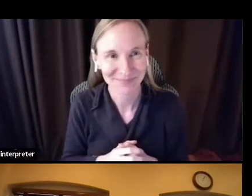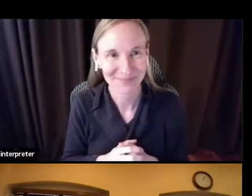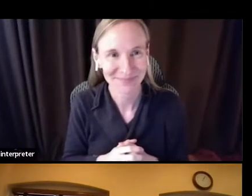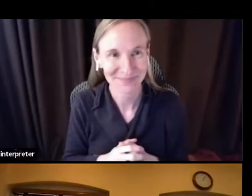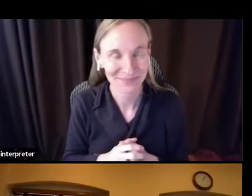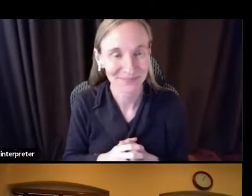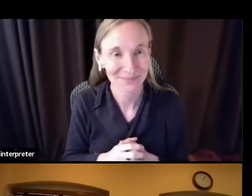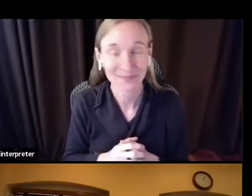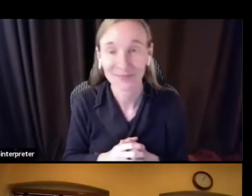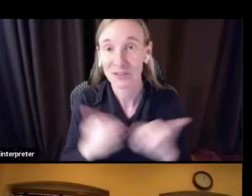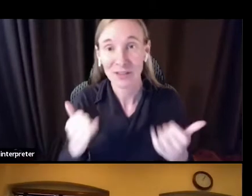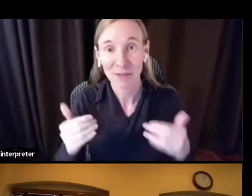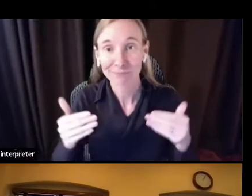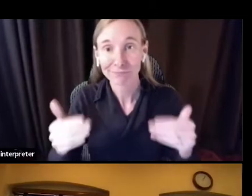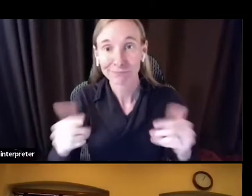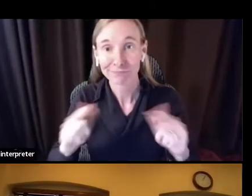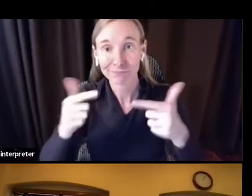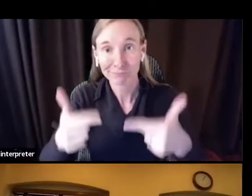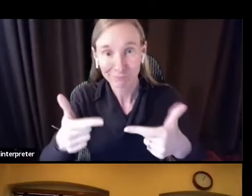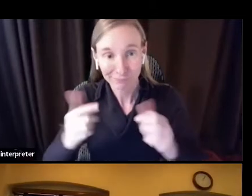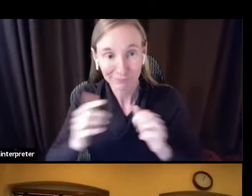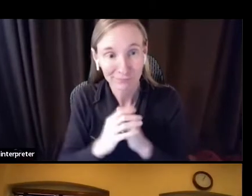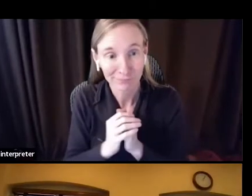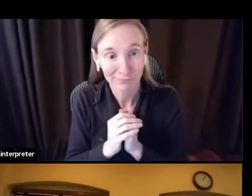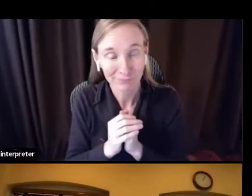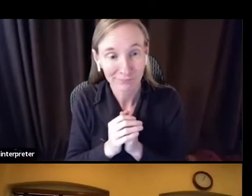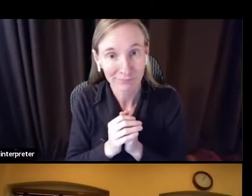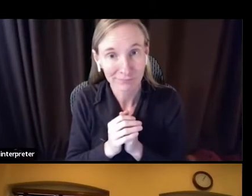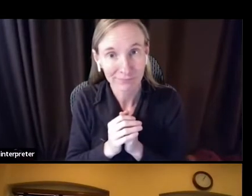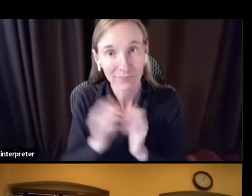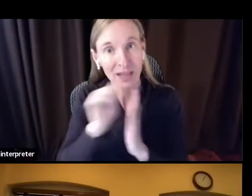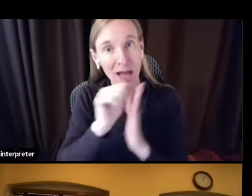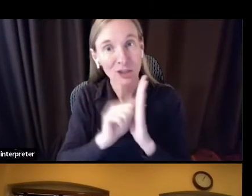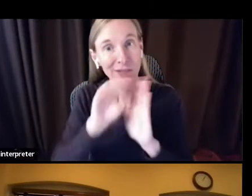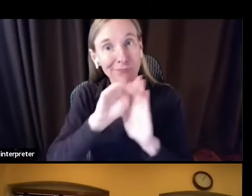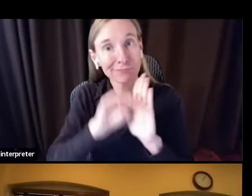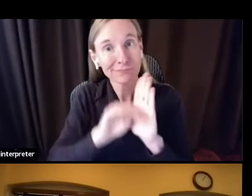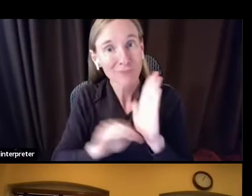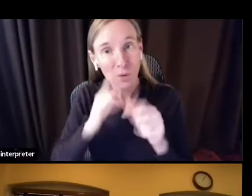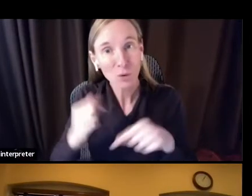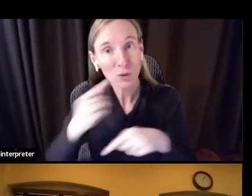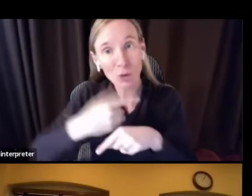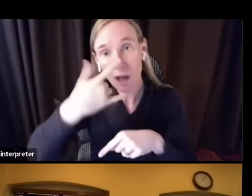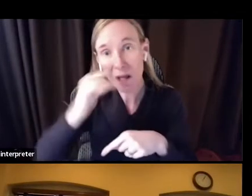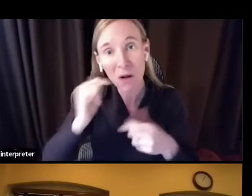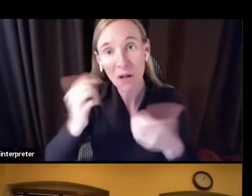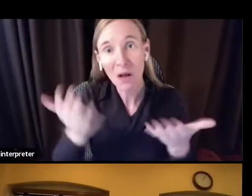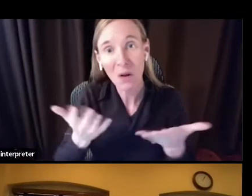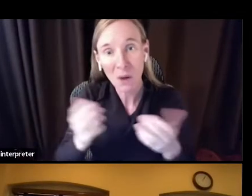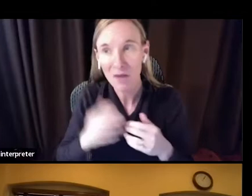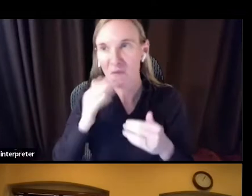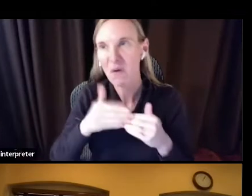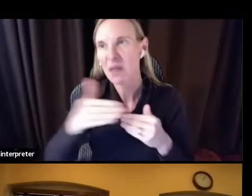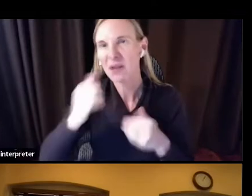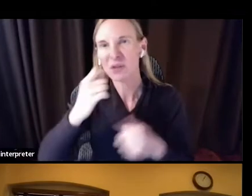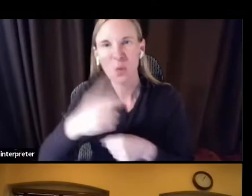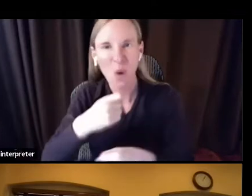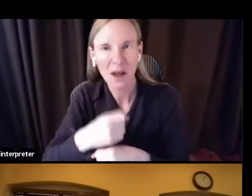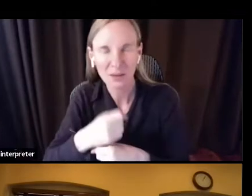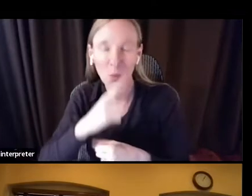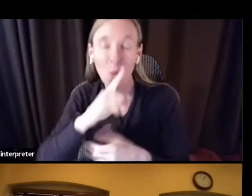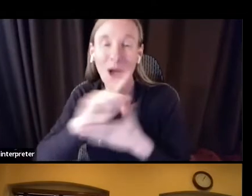So with that, I'm going to turn to the agenda for this afternoon for really for the next hour. We